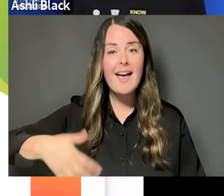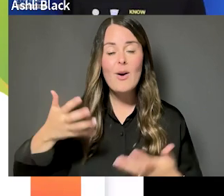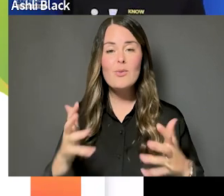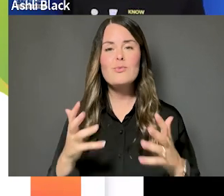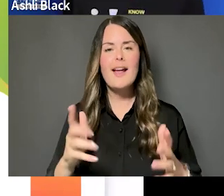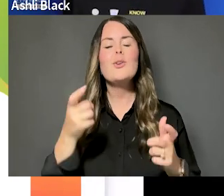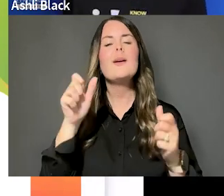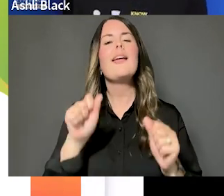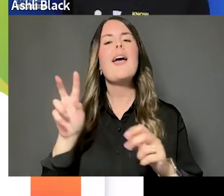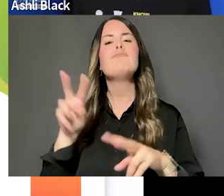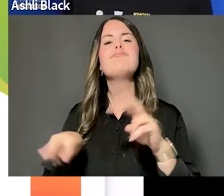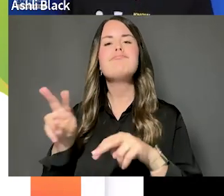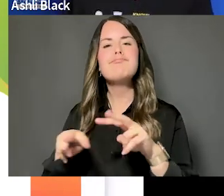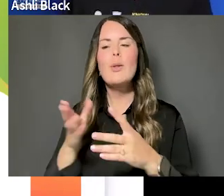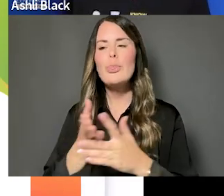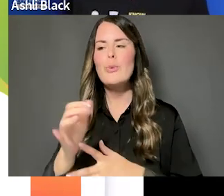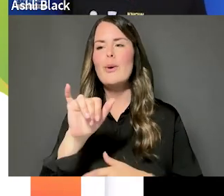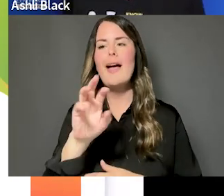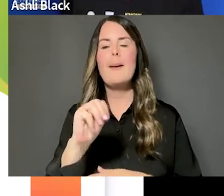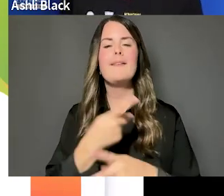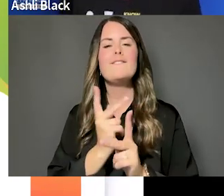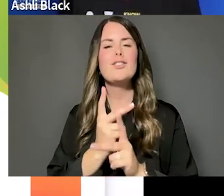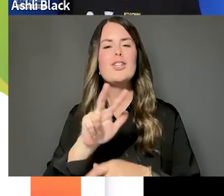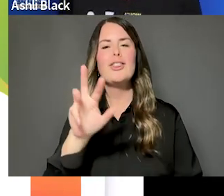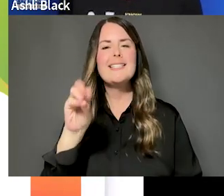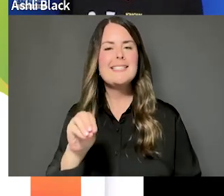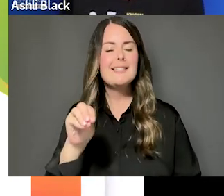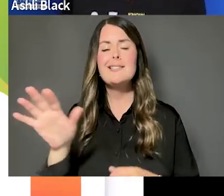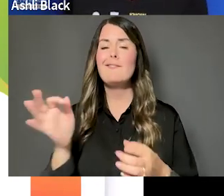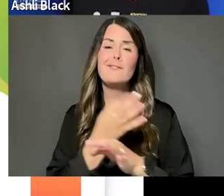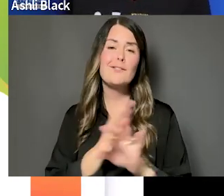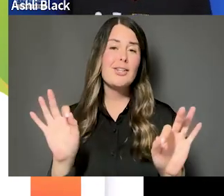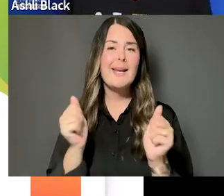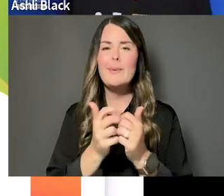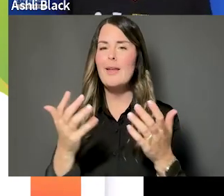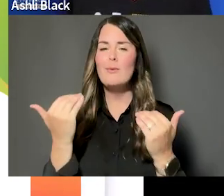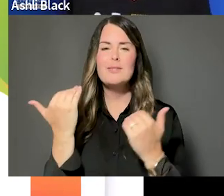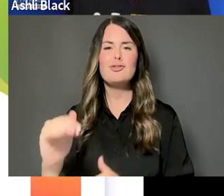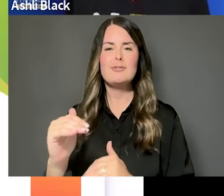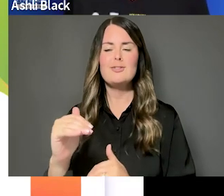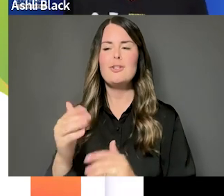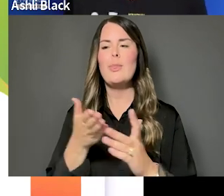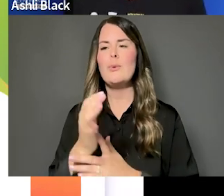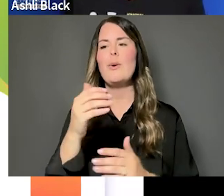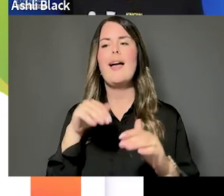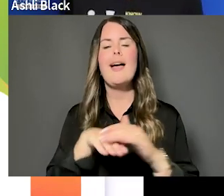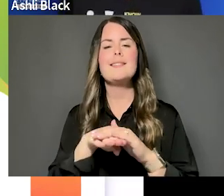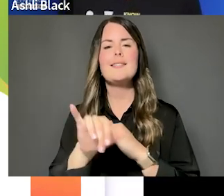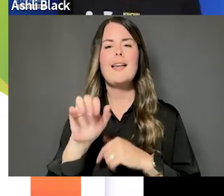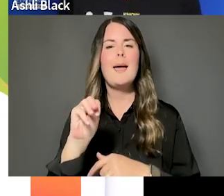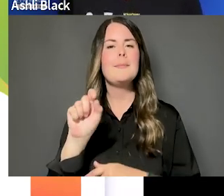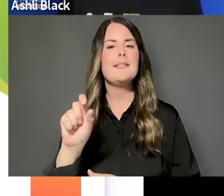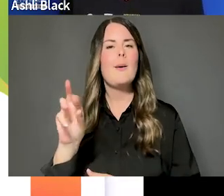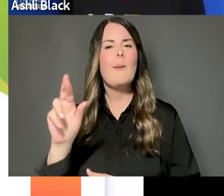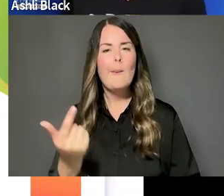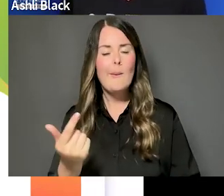If you haven't already, you can explore IM version 360 completely free with no restrictions at accessim.org. Thank